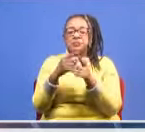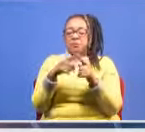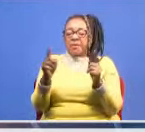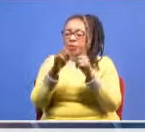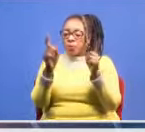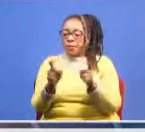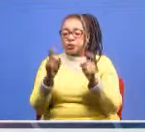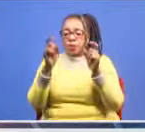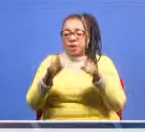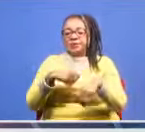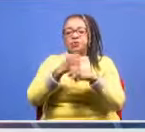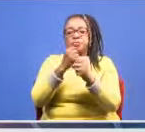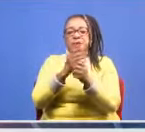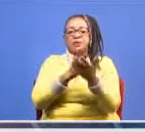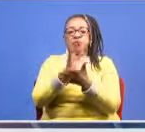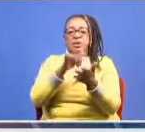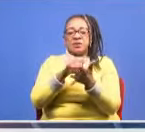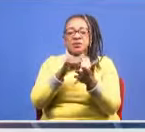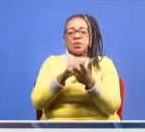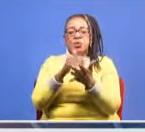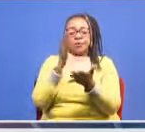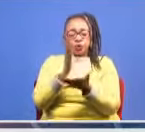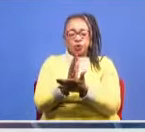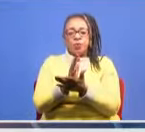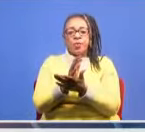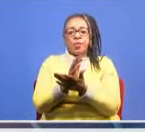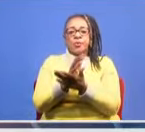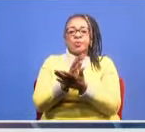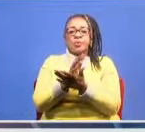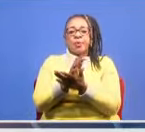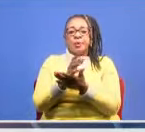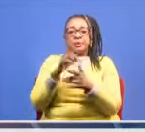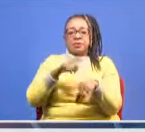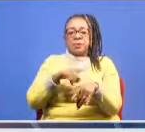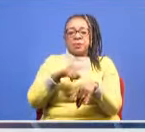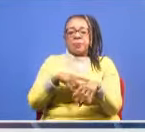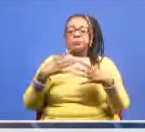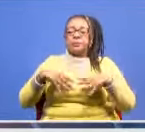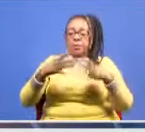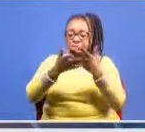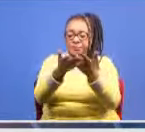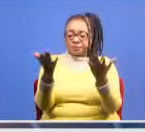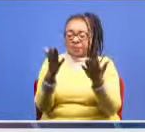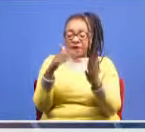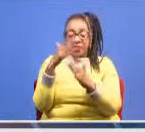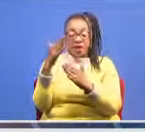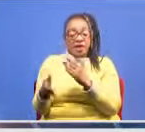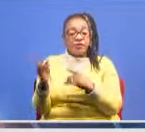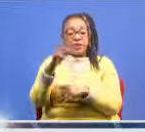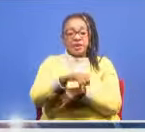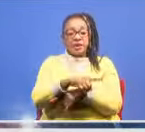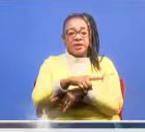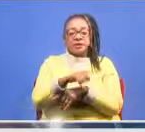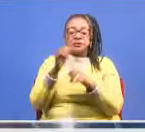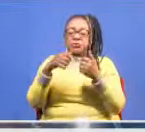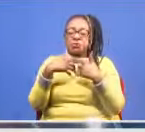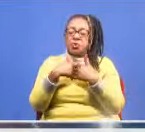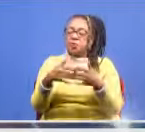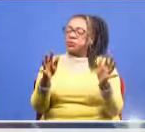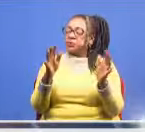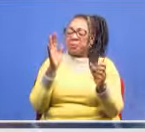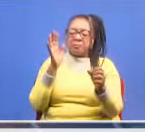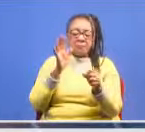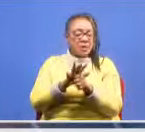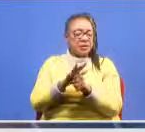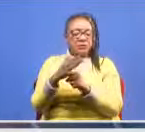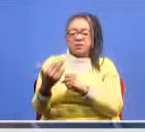to make sure that we actually beef our intelligence. Let people get on top of this thing, because at the end of the day, we're going to lose young girls. Remember what happened during the